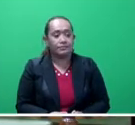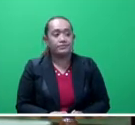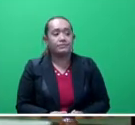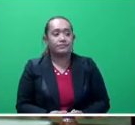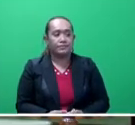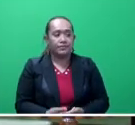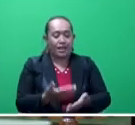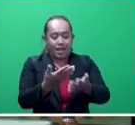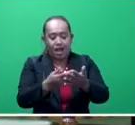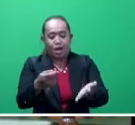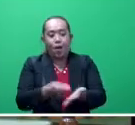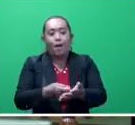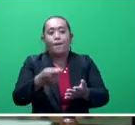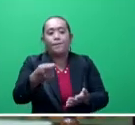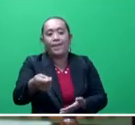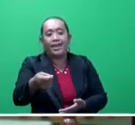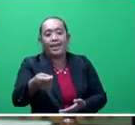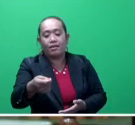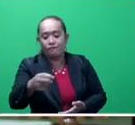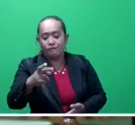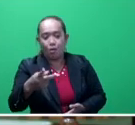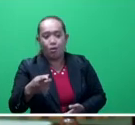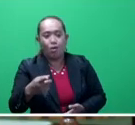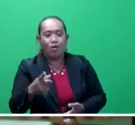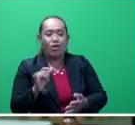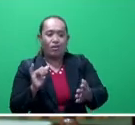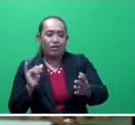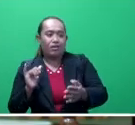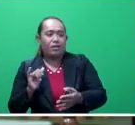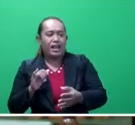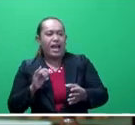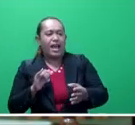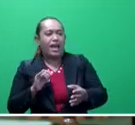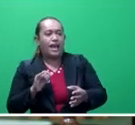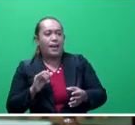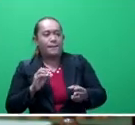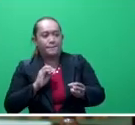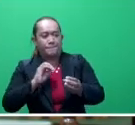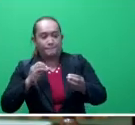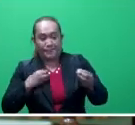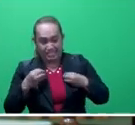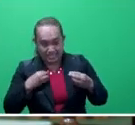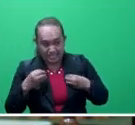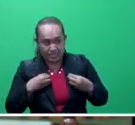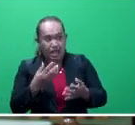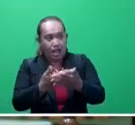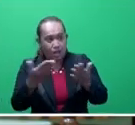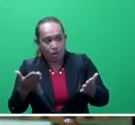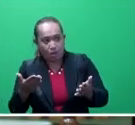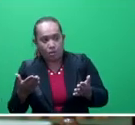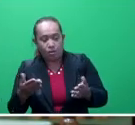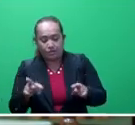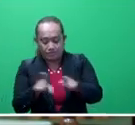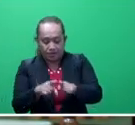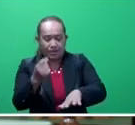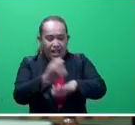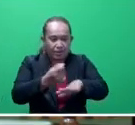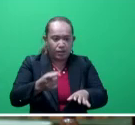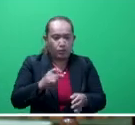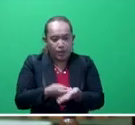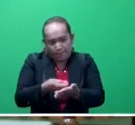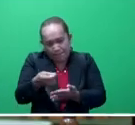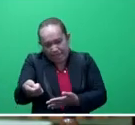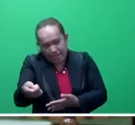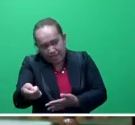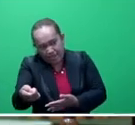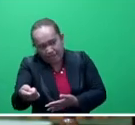that are paying commercial electricity rates will now pay residential rates, with the government subsidizing the difference. This